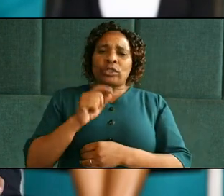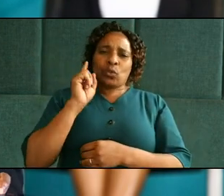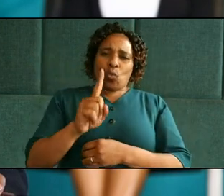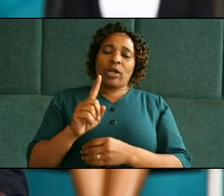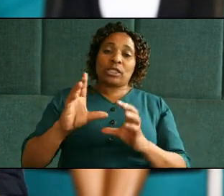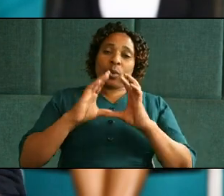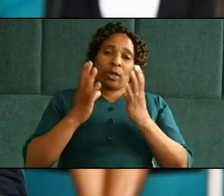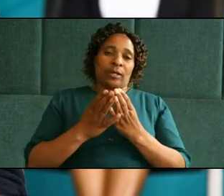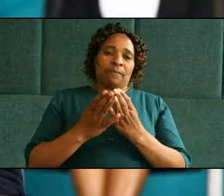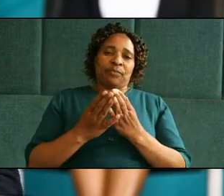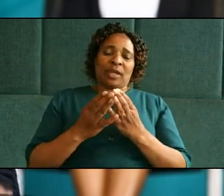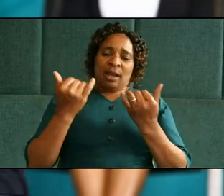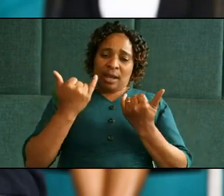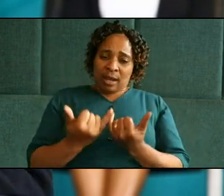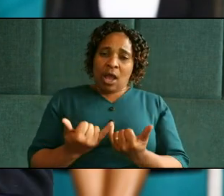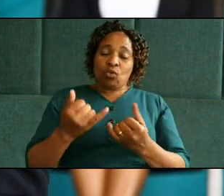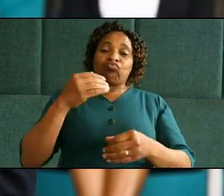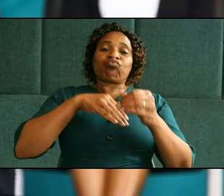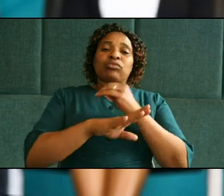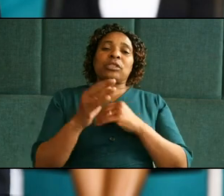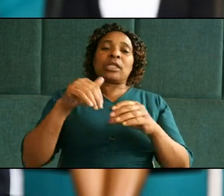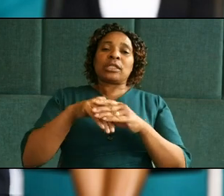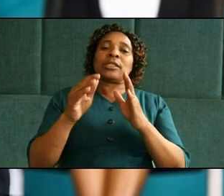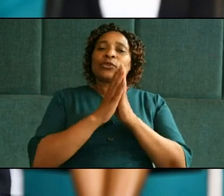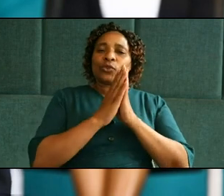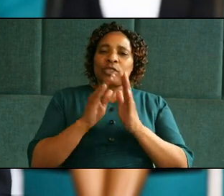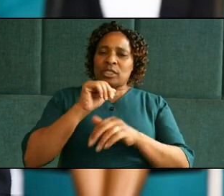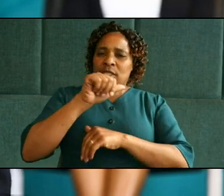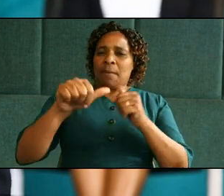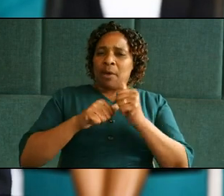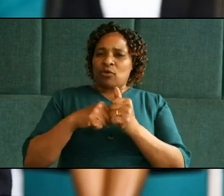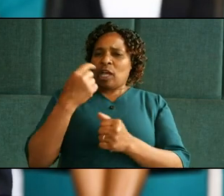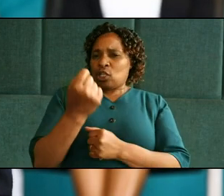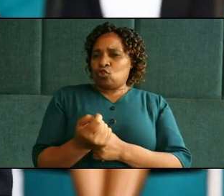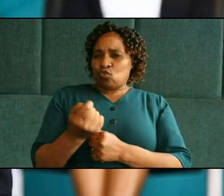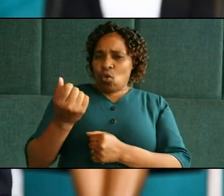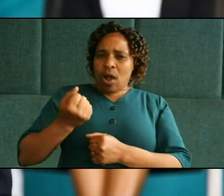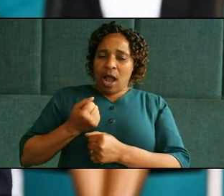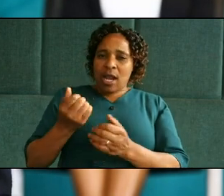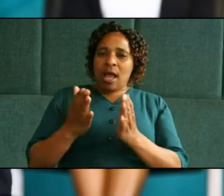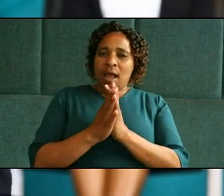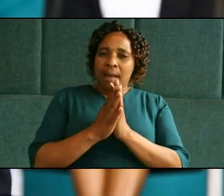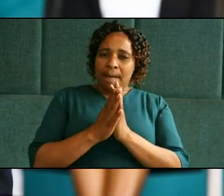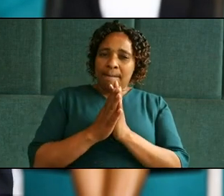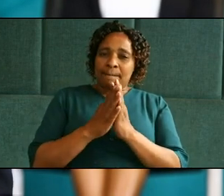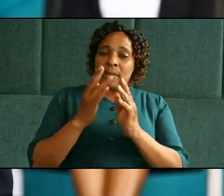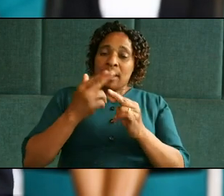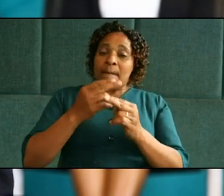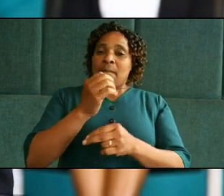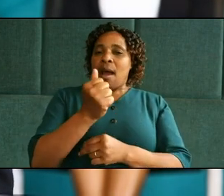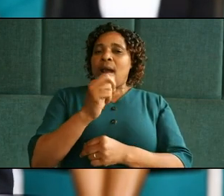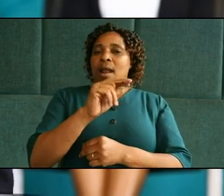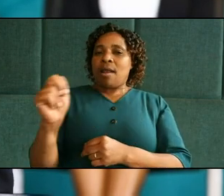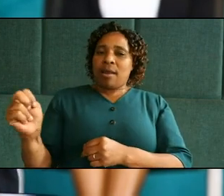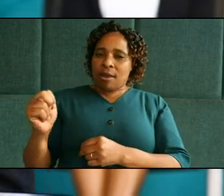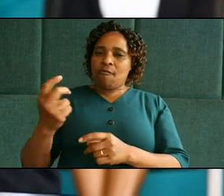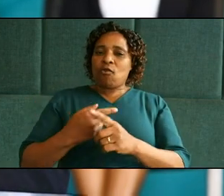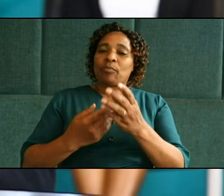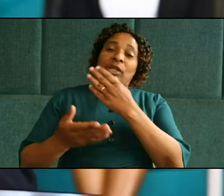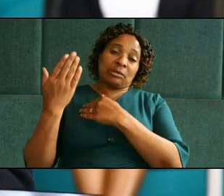Now, getting into the story is also about a little girl called Anna, the same one from the previous